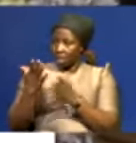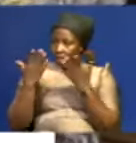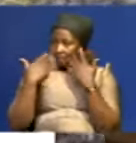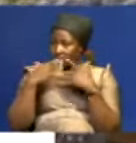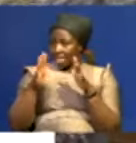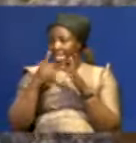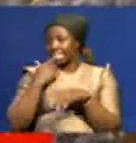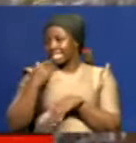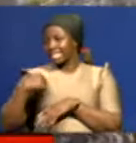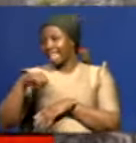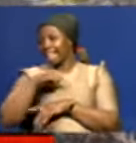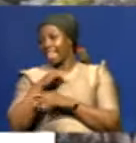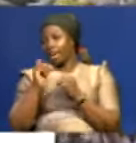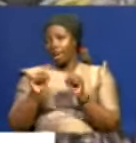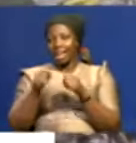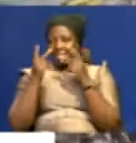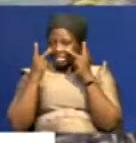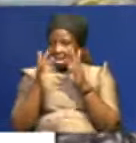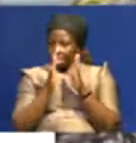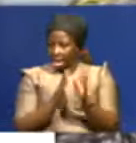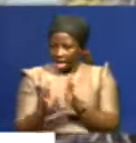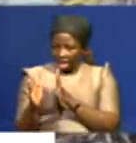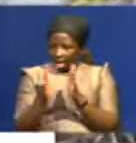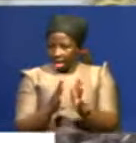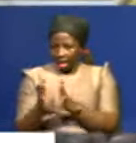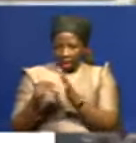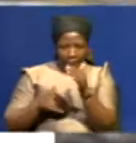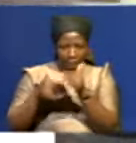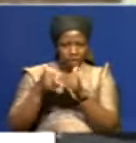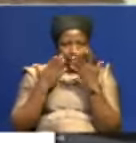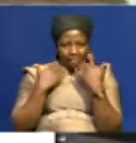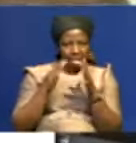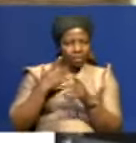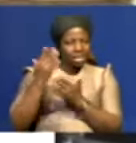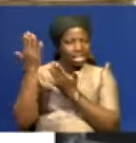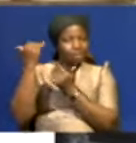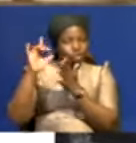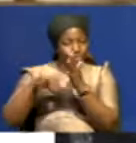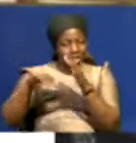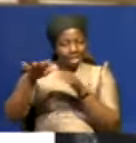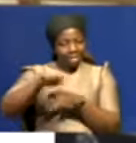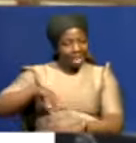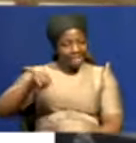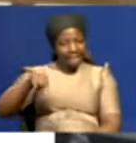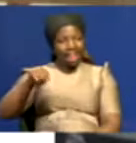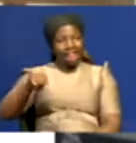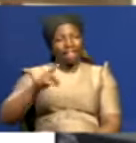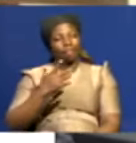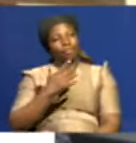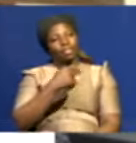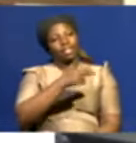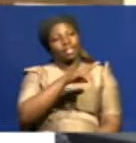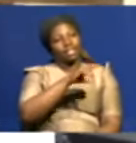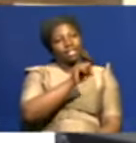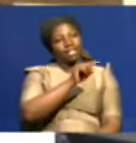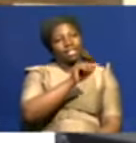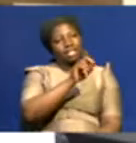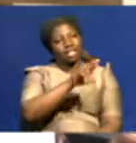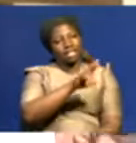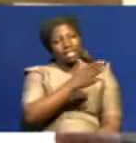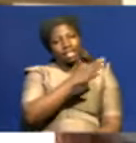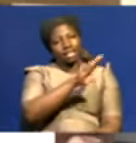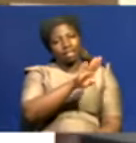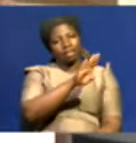Tell us now. We can see the setup is almost complete. What do we expect here? Okay, the Hustler Bazaar is literally